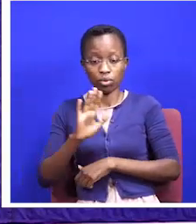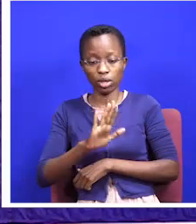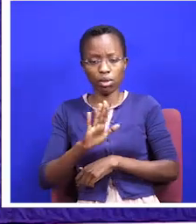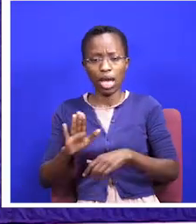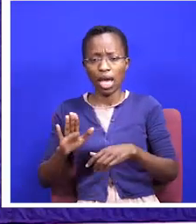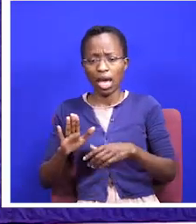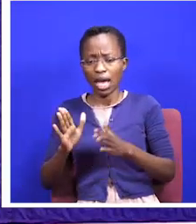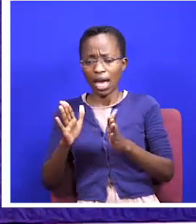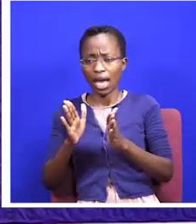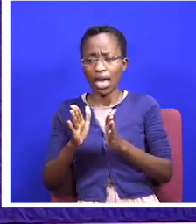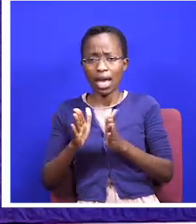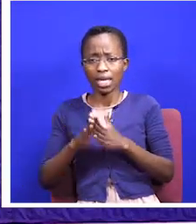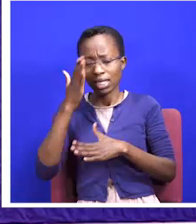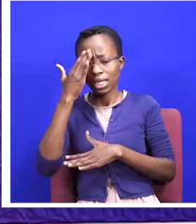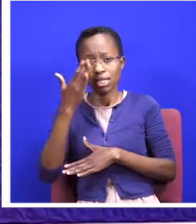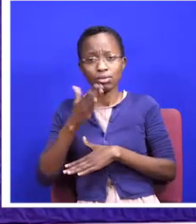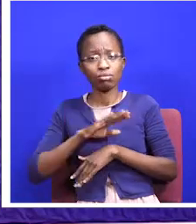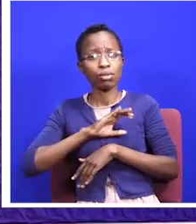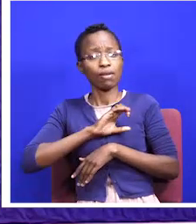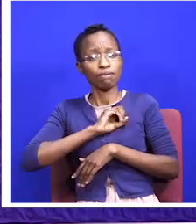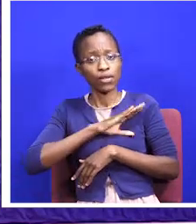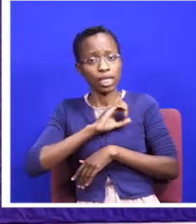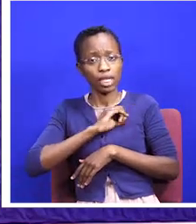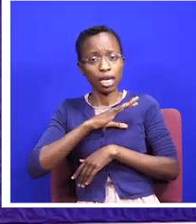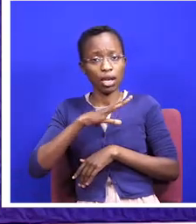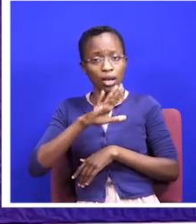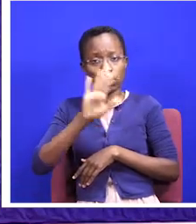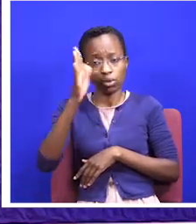them, and they were filled with fear.